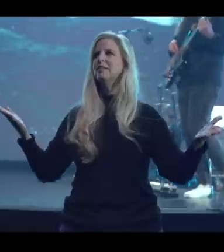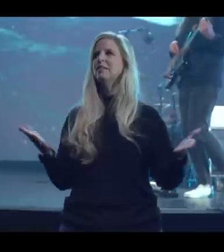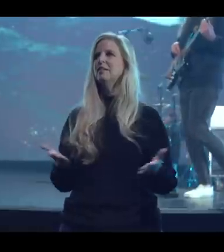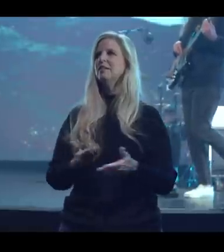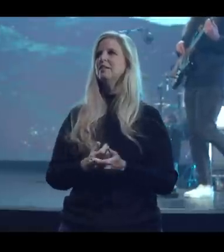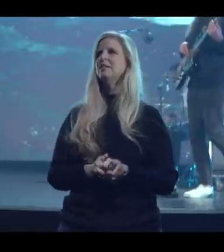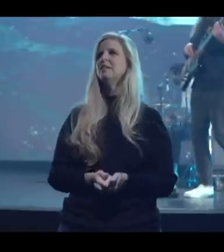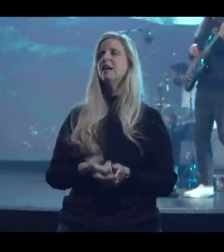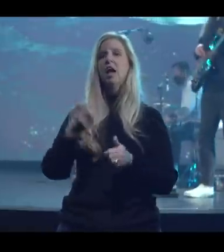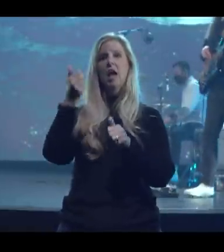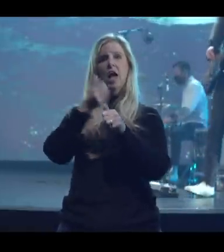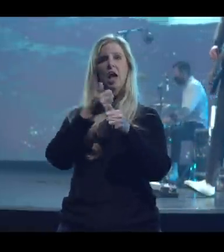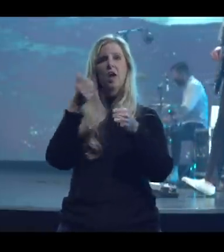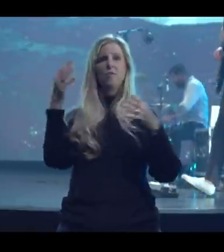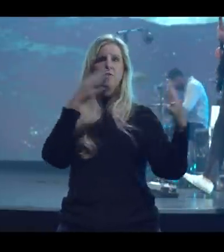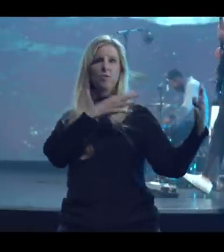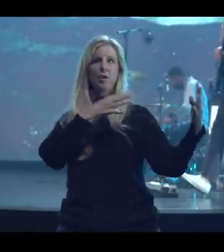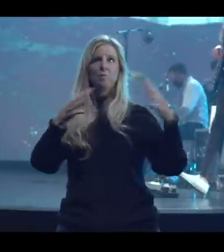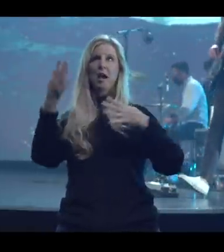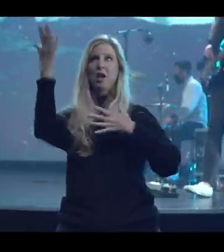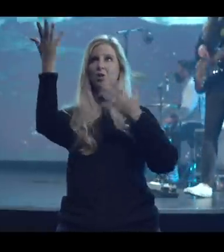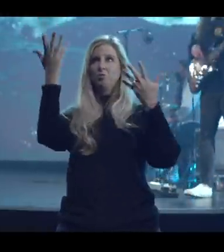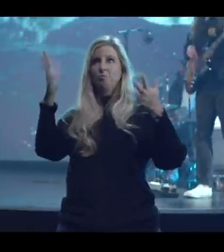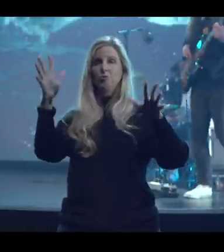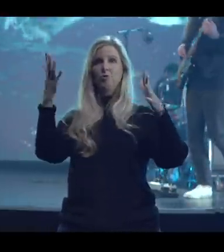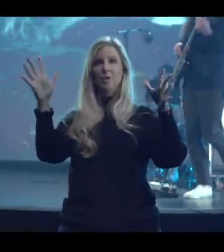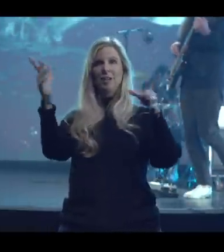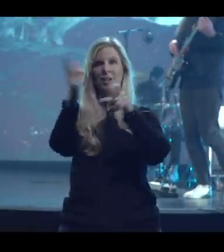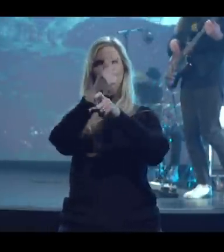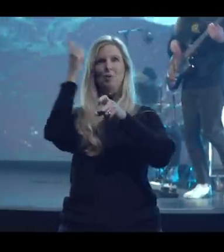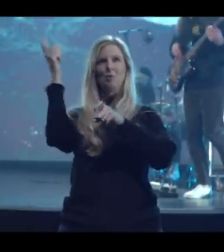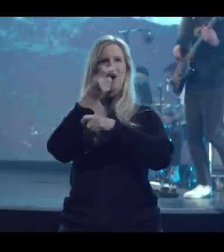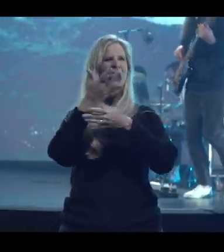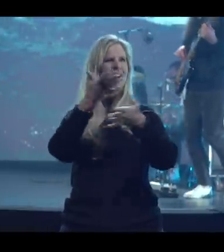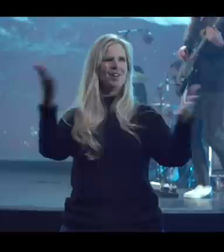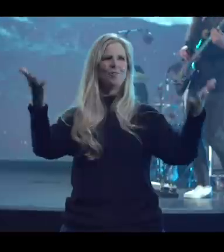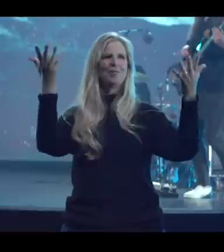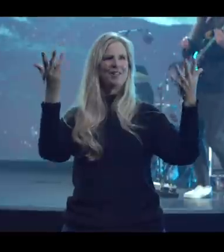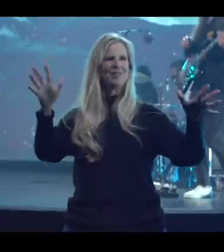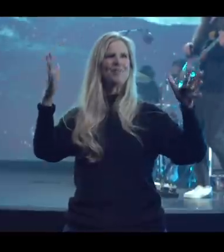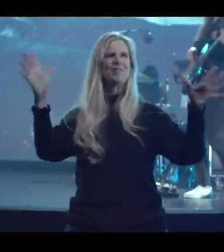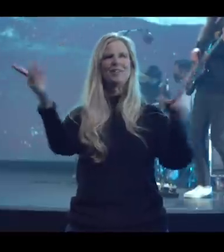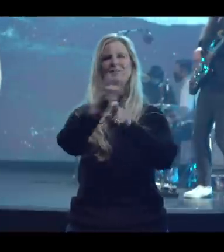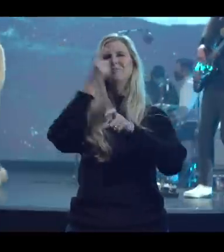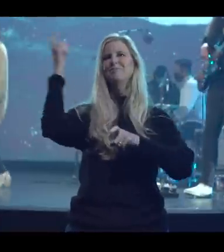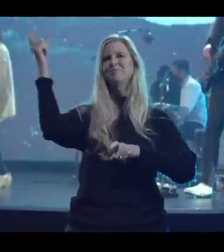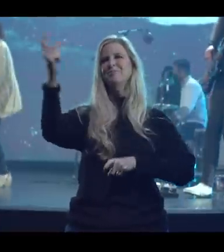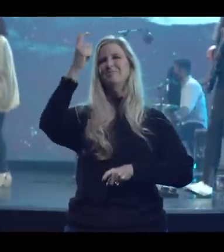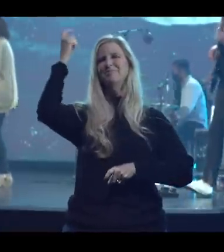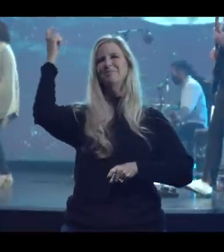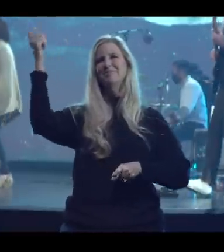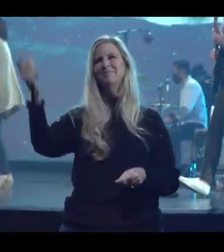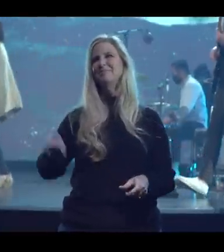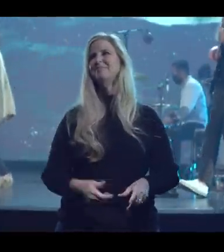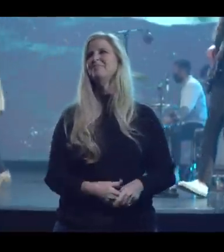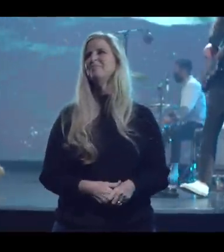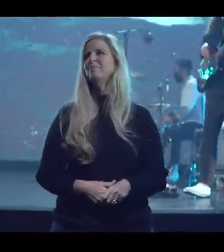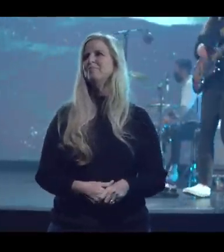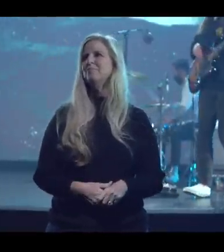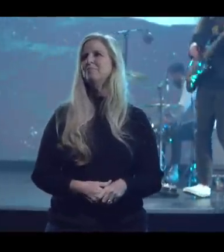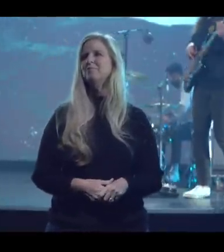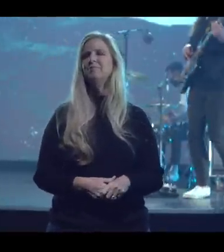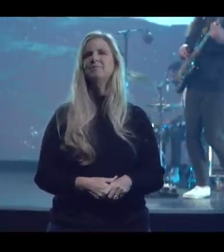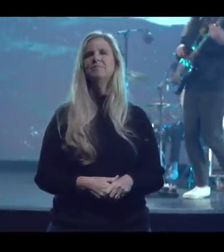Every battle you've already won, we've already won. Yes.